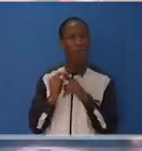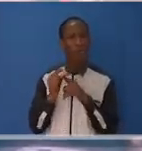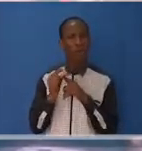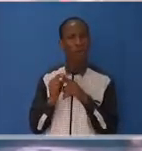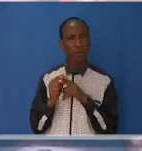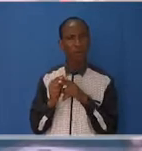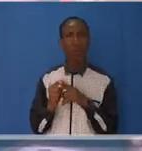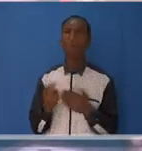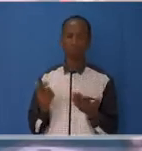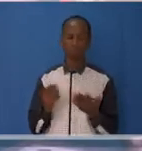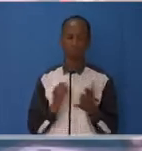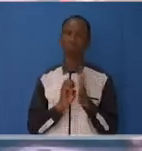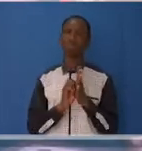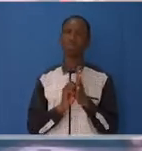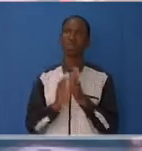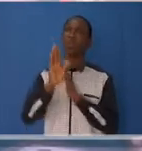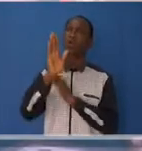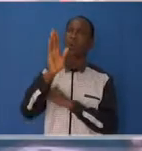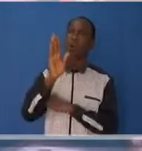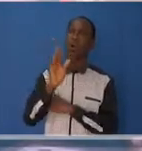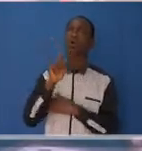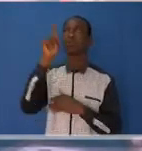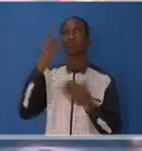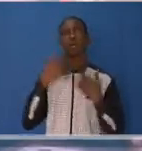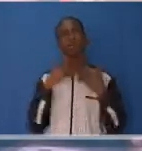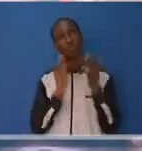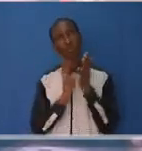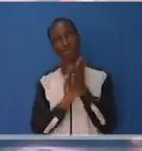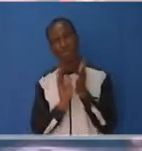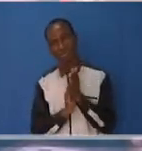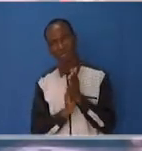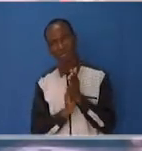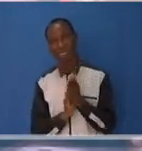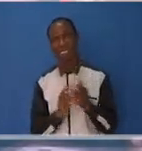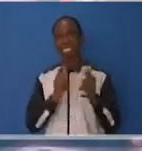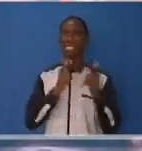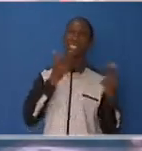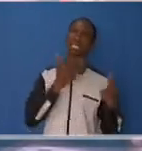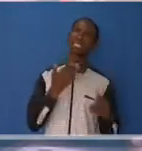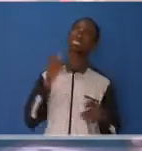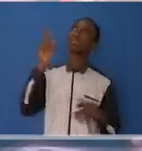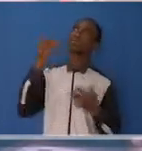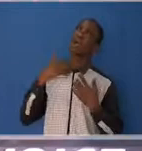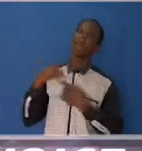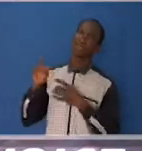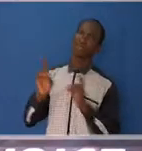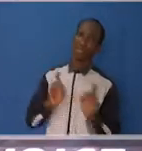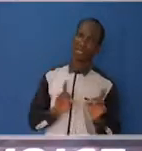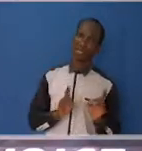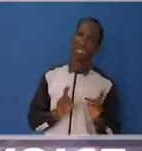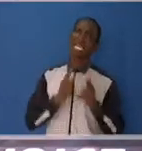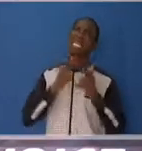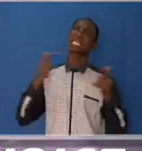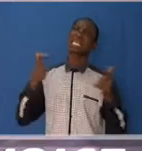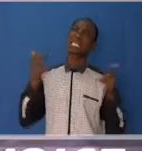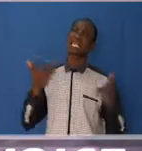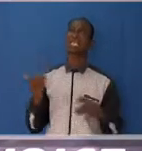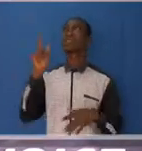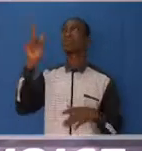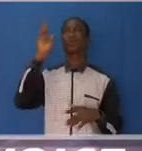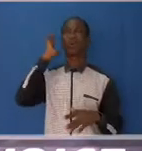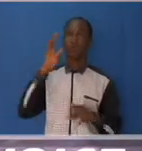se ayeyi adekasia waya maye de chenso na wobeye ni nyina aye nwumu aye toa